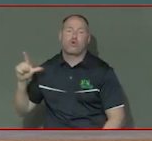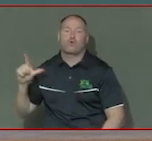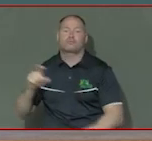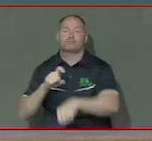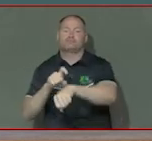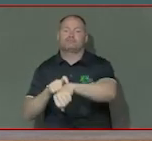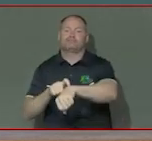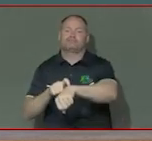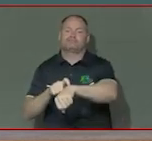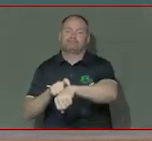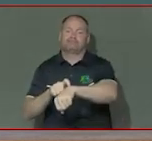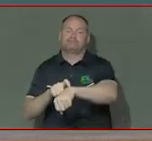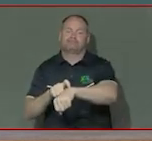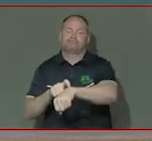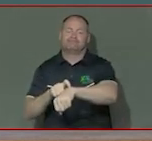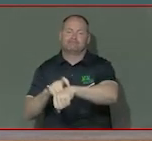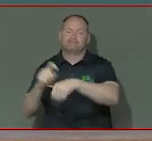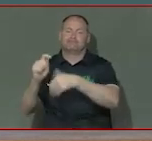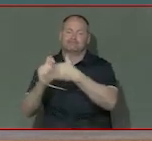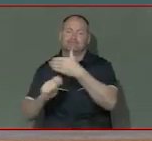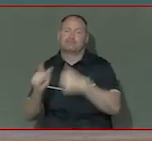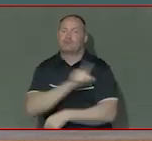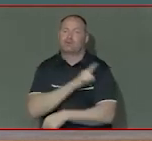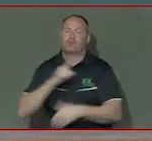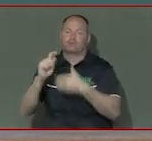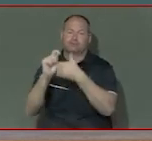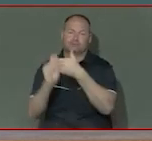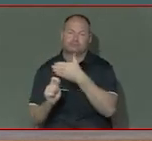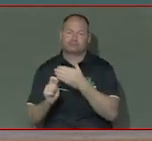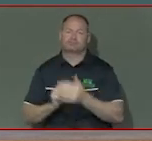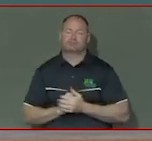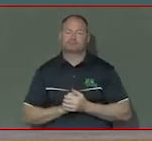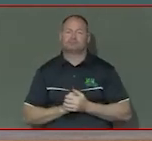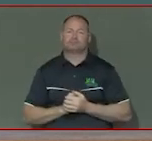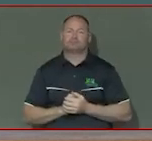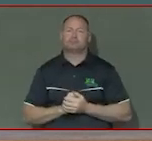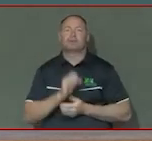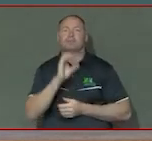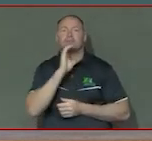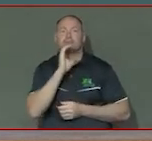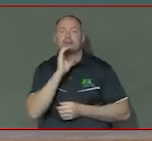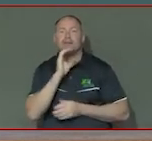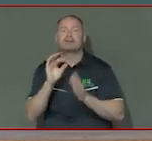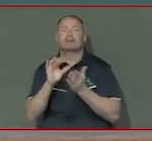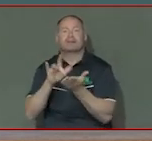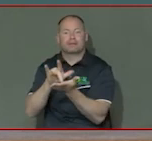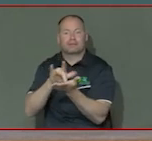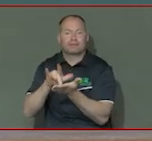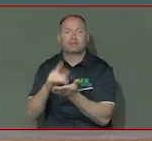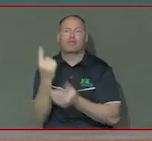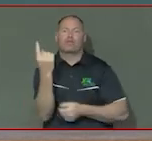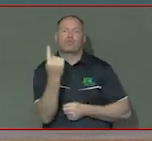It has to do with your long-term debt. It runs on its own. In other words,